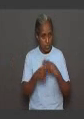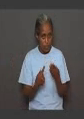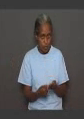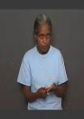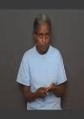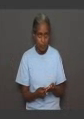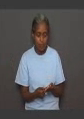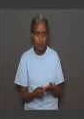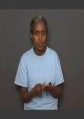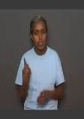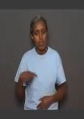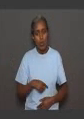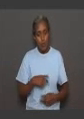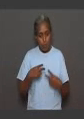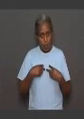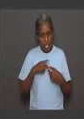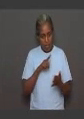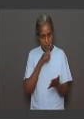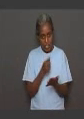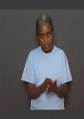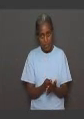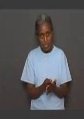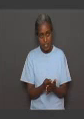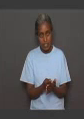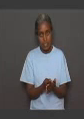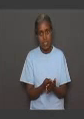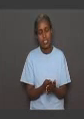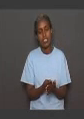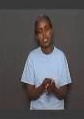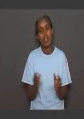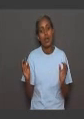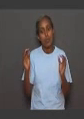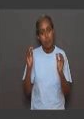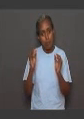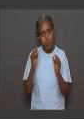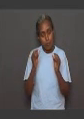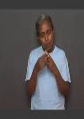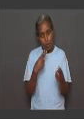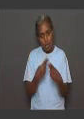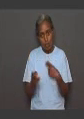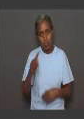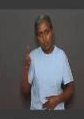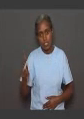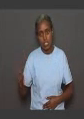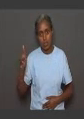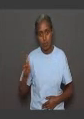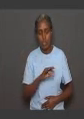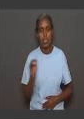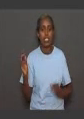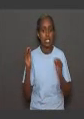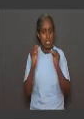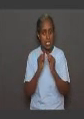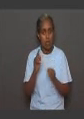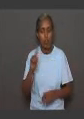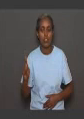Therefore, we have verified that the product of Z1 and the sum